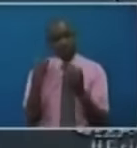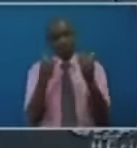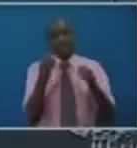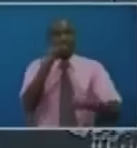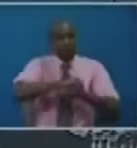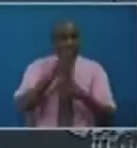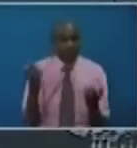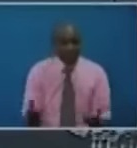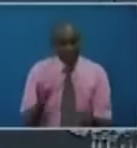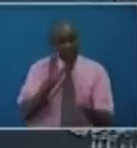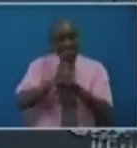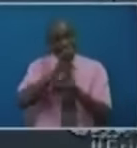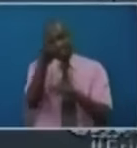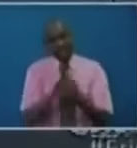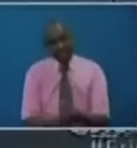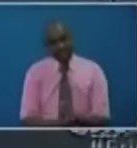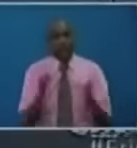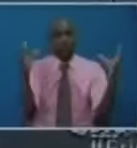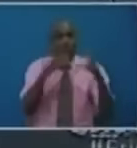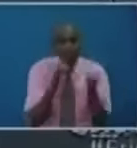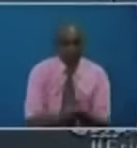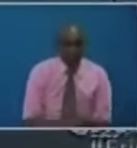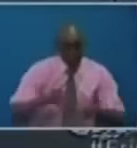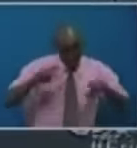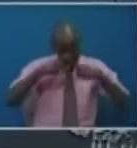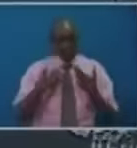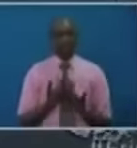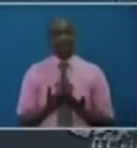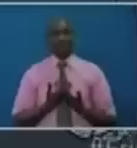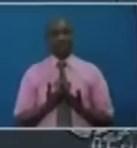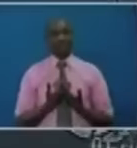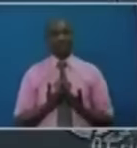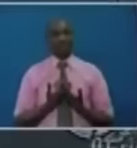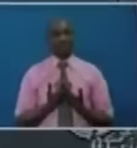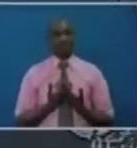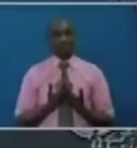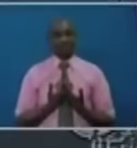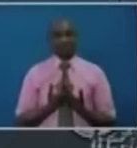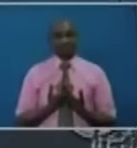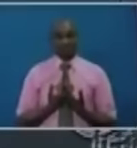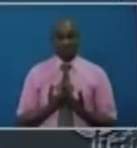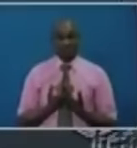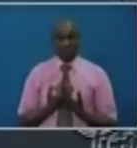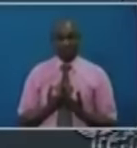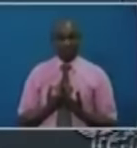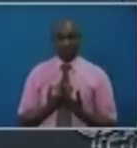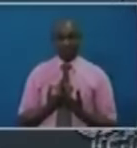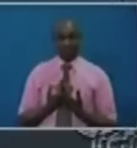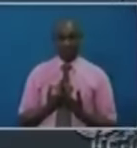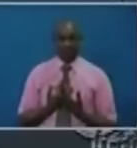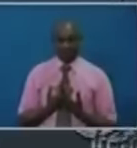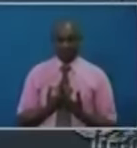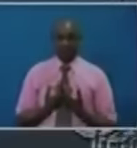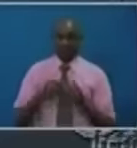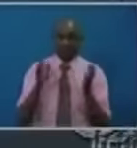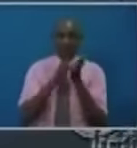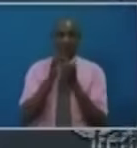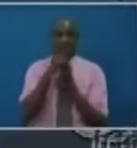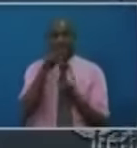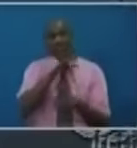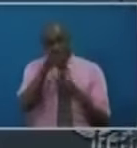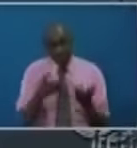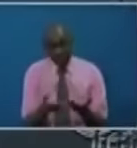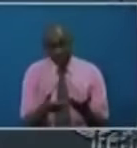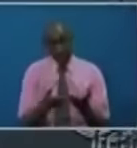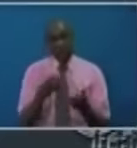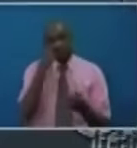school, churches, groups. They pay me. But is that comedy? That's just you, being at the... Even the Bible, the whole of it,